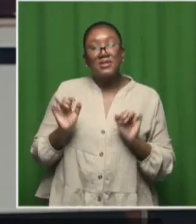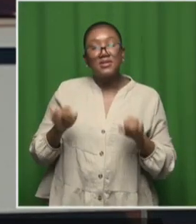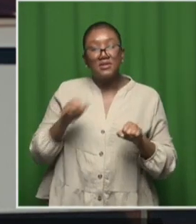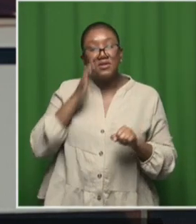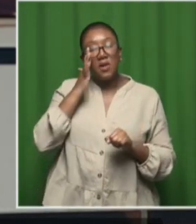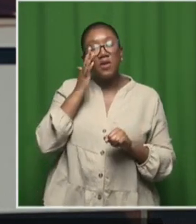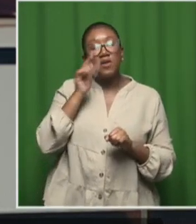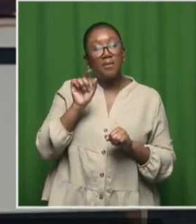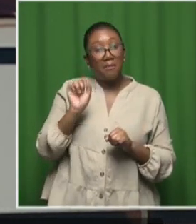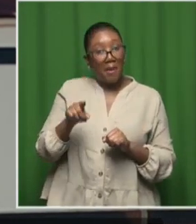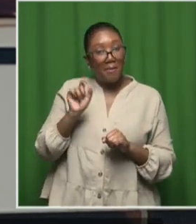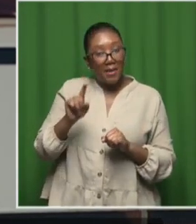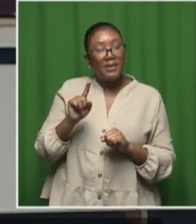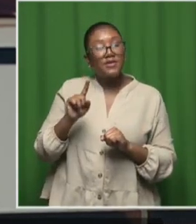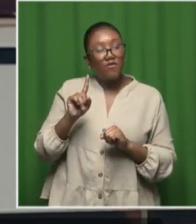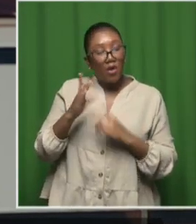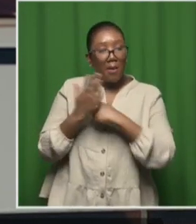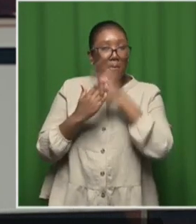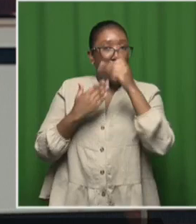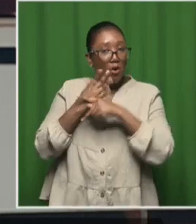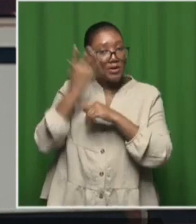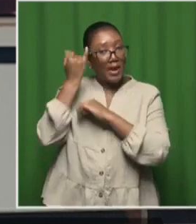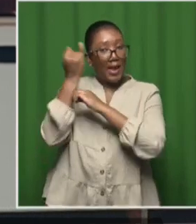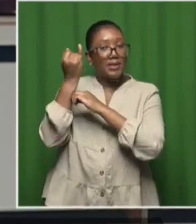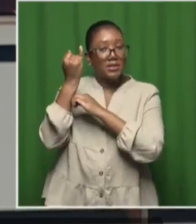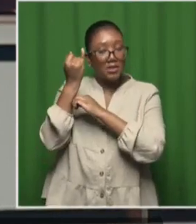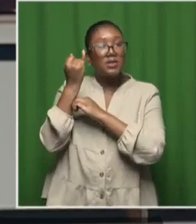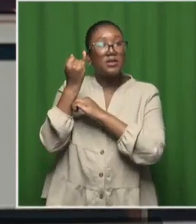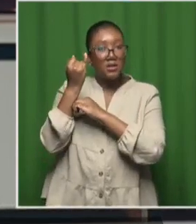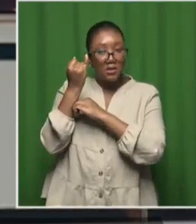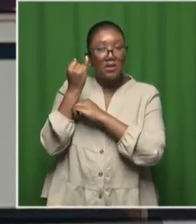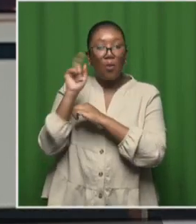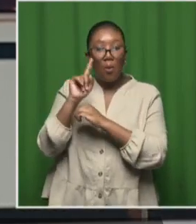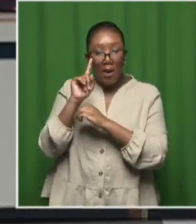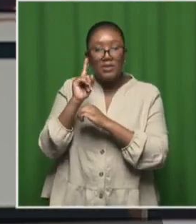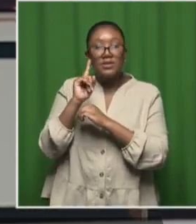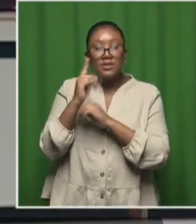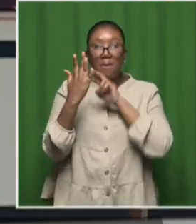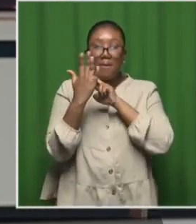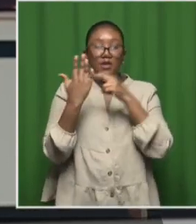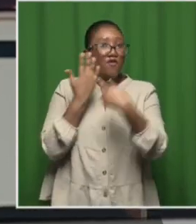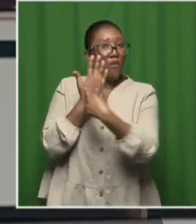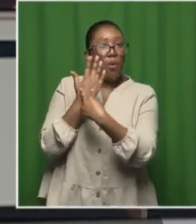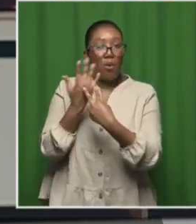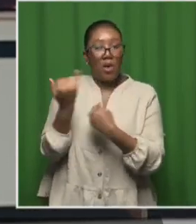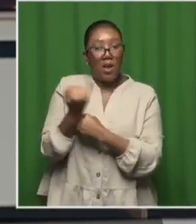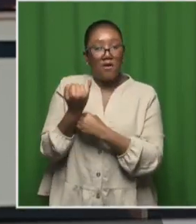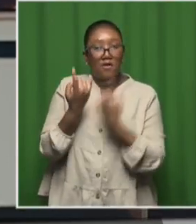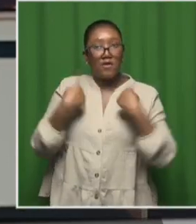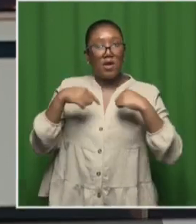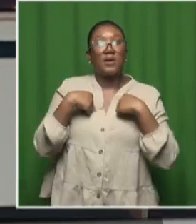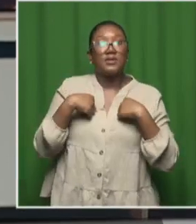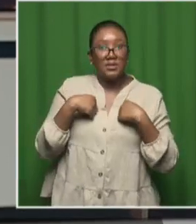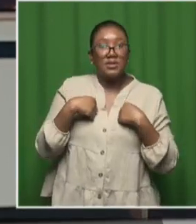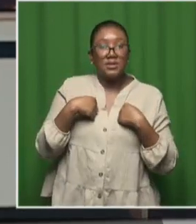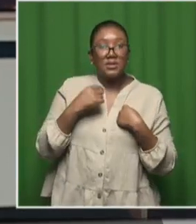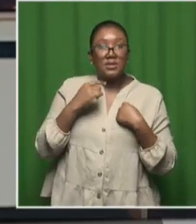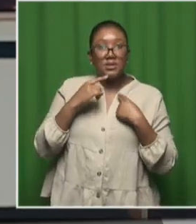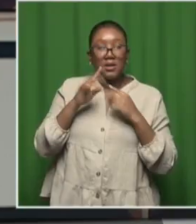of the blind astronomer becomes a metaphor for us as sighted